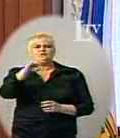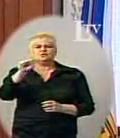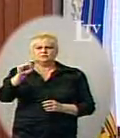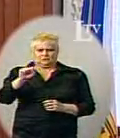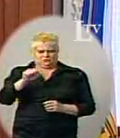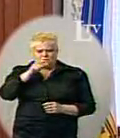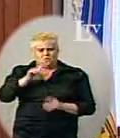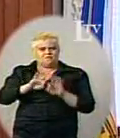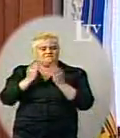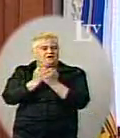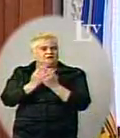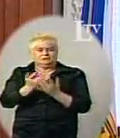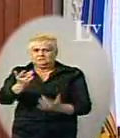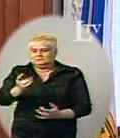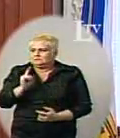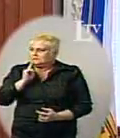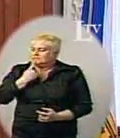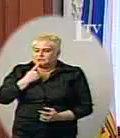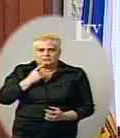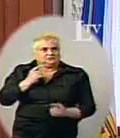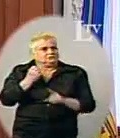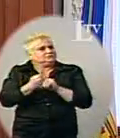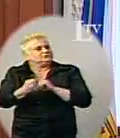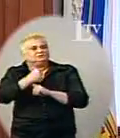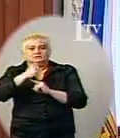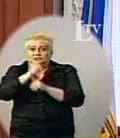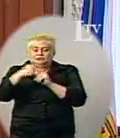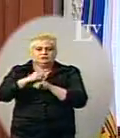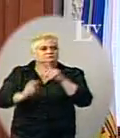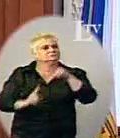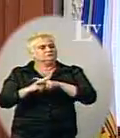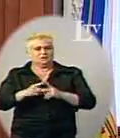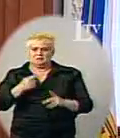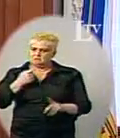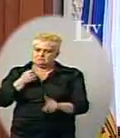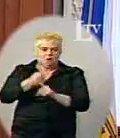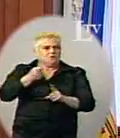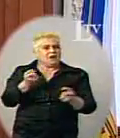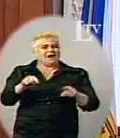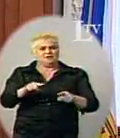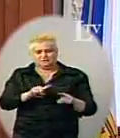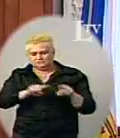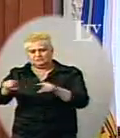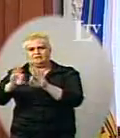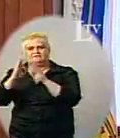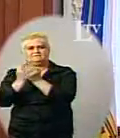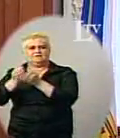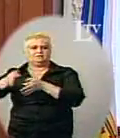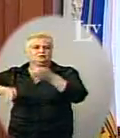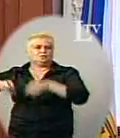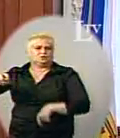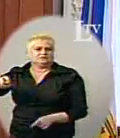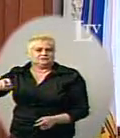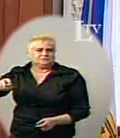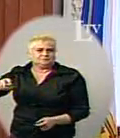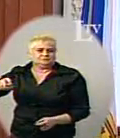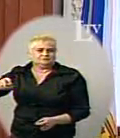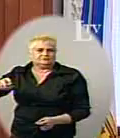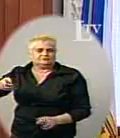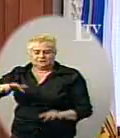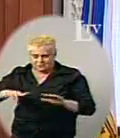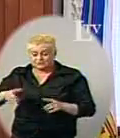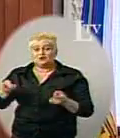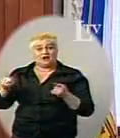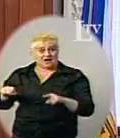find themselves in family court. Our body of family law has, over the years, been allowed